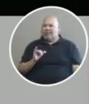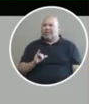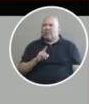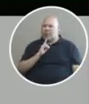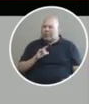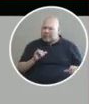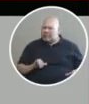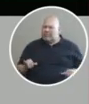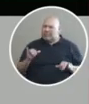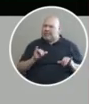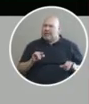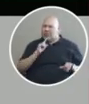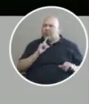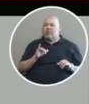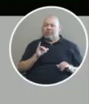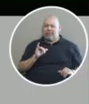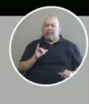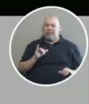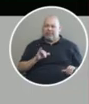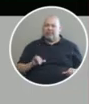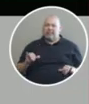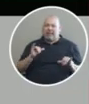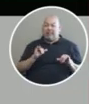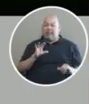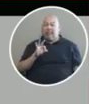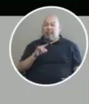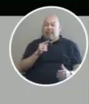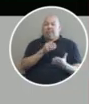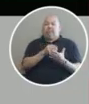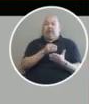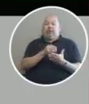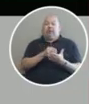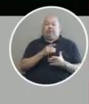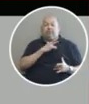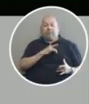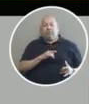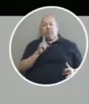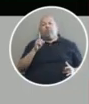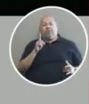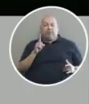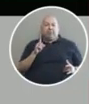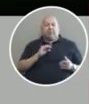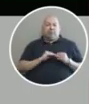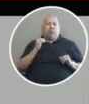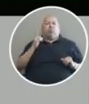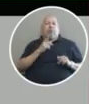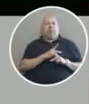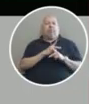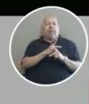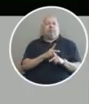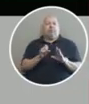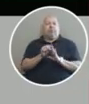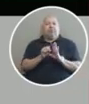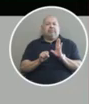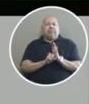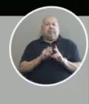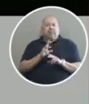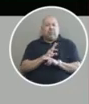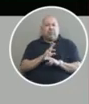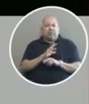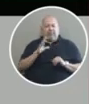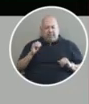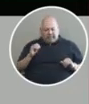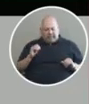pretty standard across the state. Lift Fund typically is one of the number one lenders that the state utilizes,